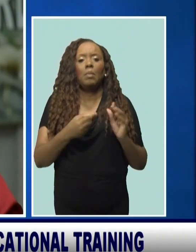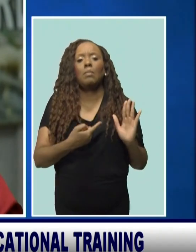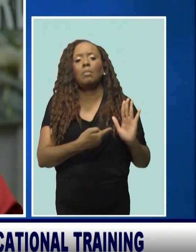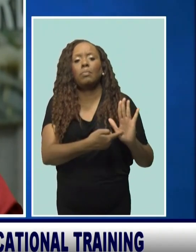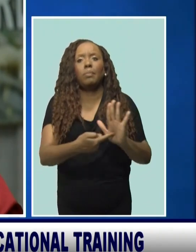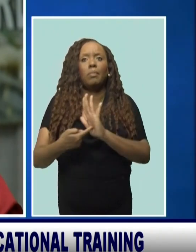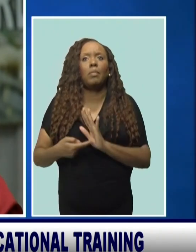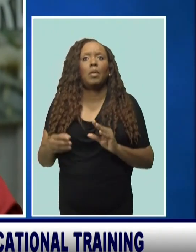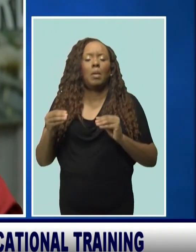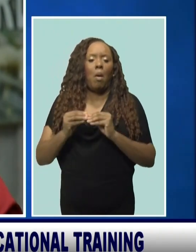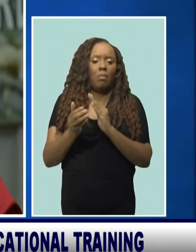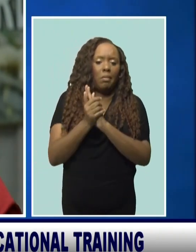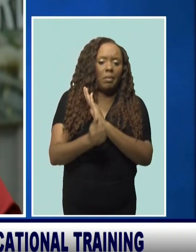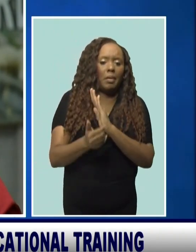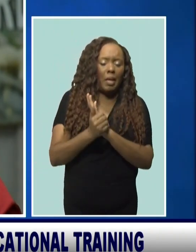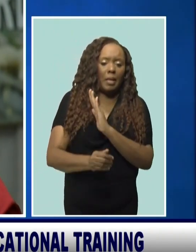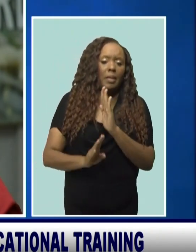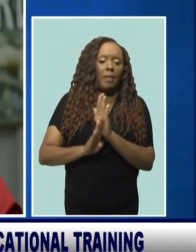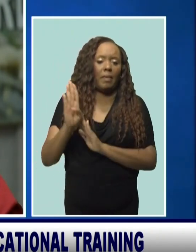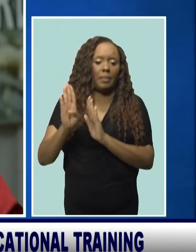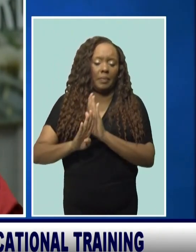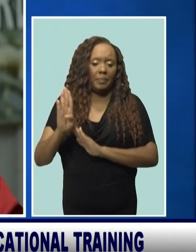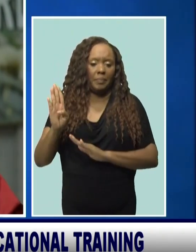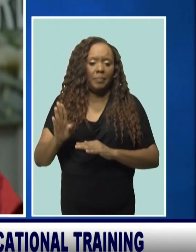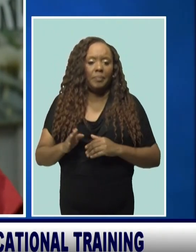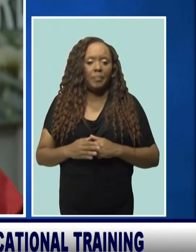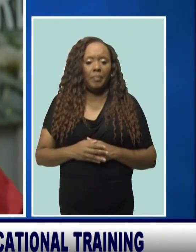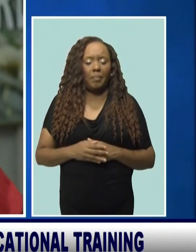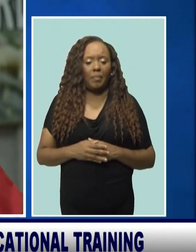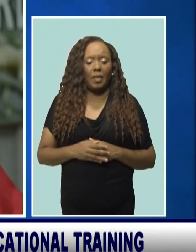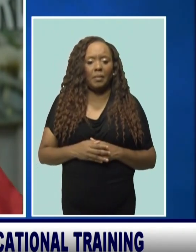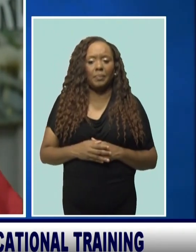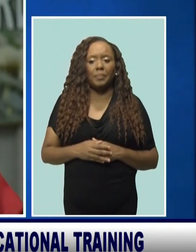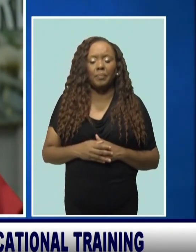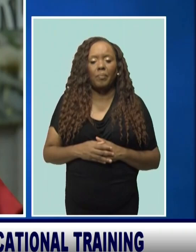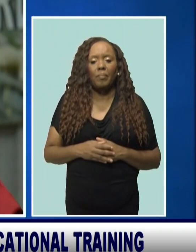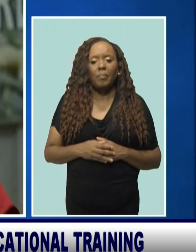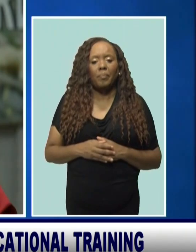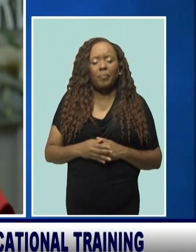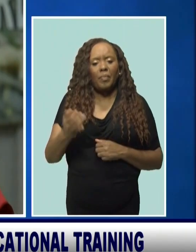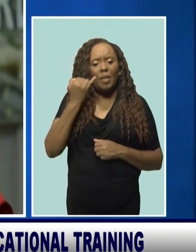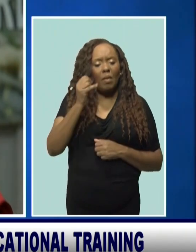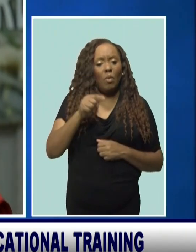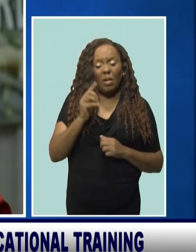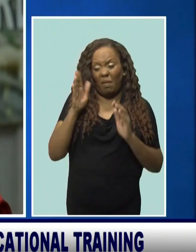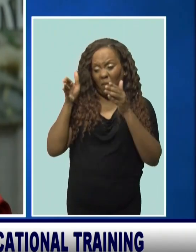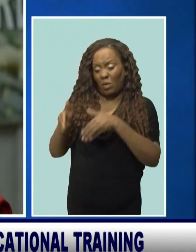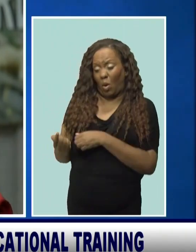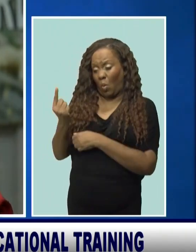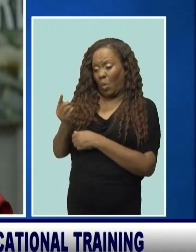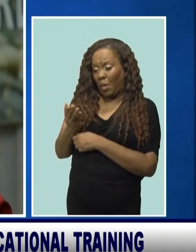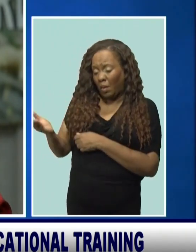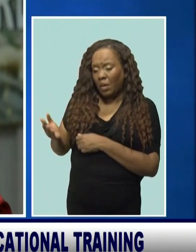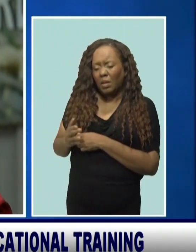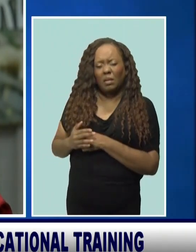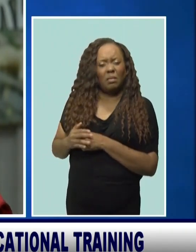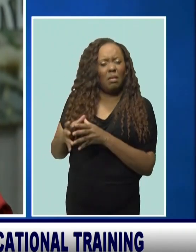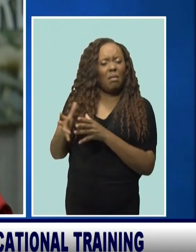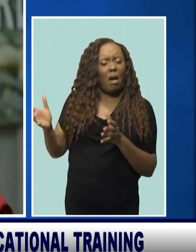vocational development. The focus on academic education and its